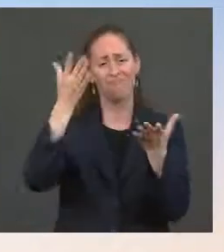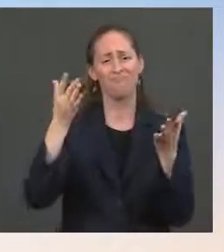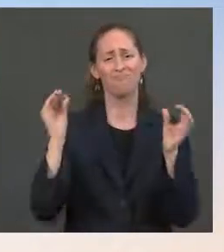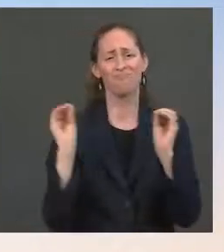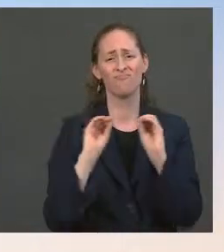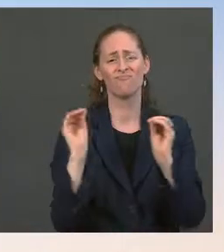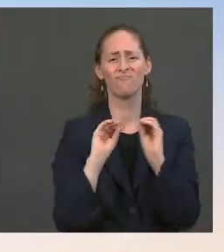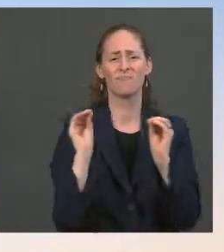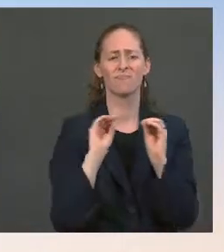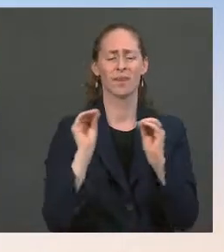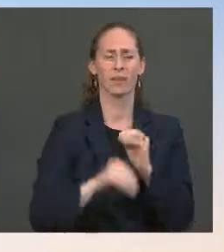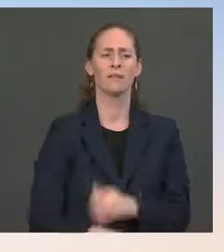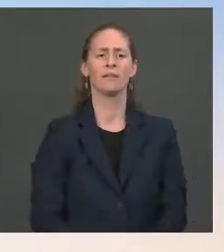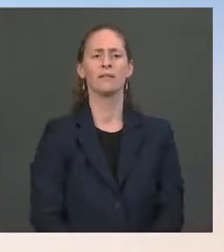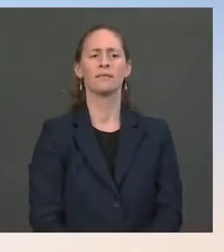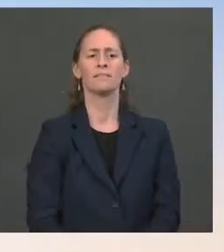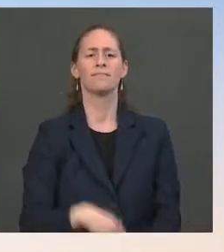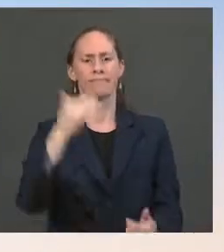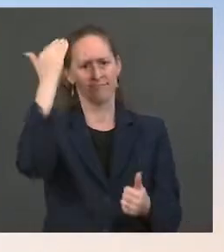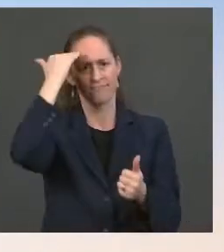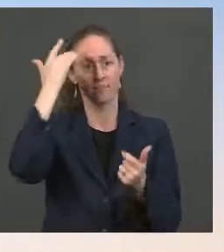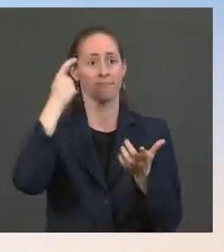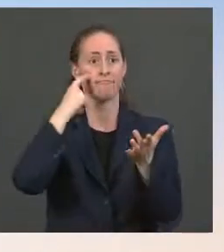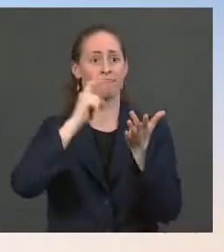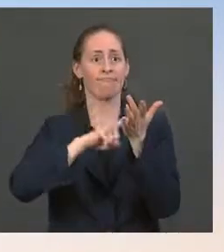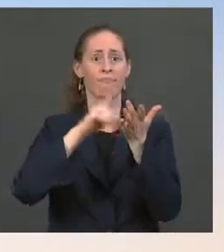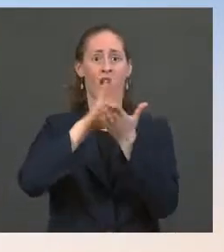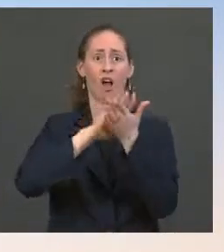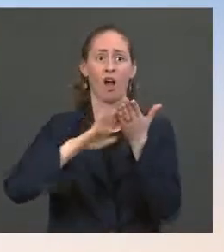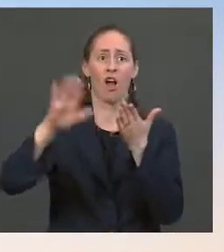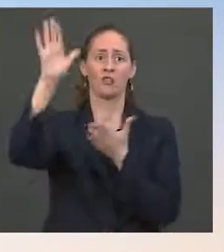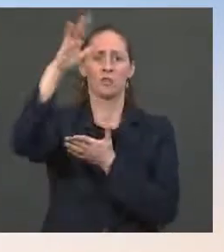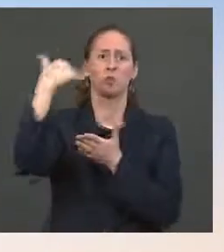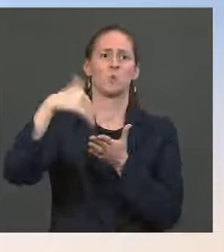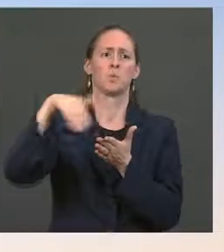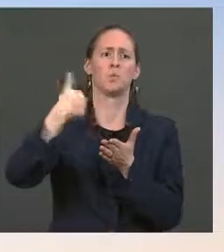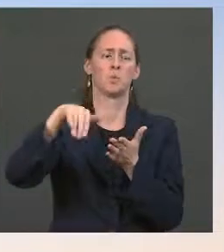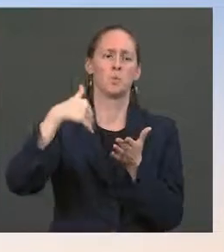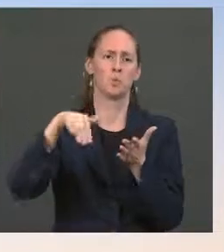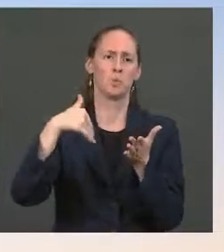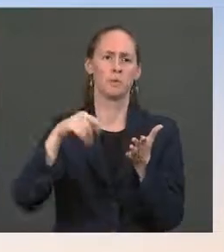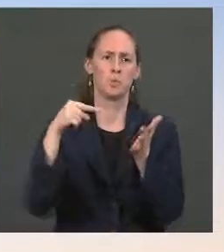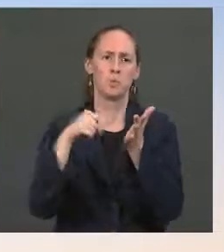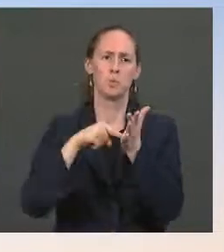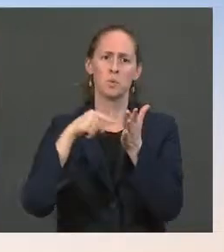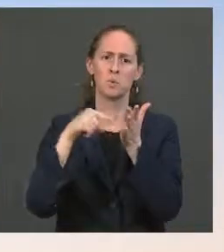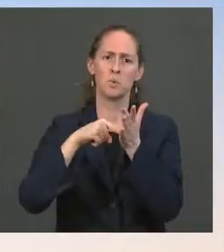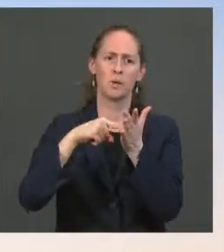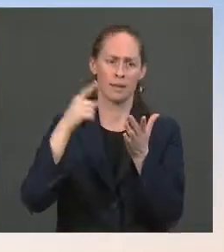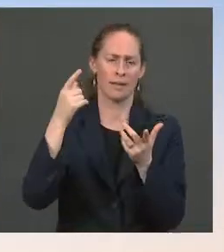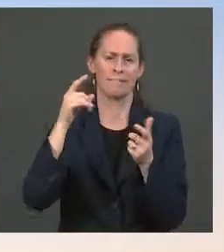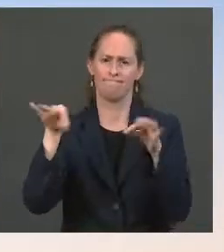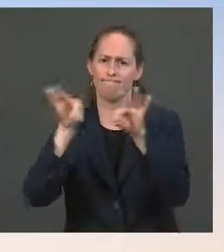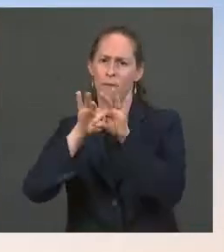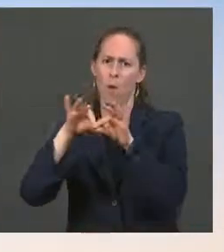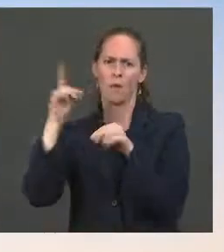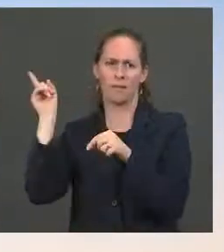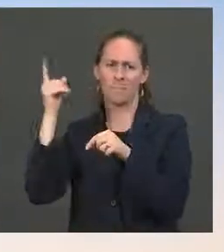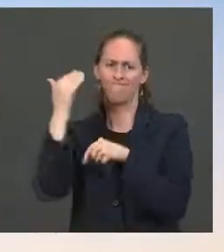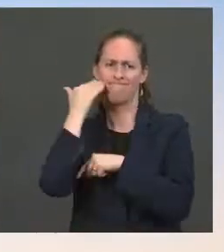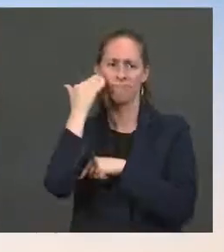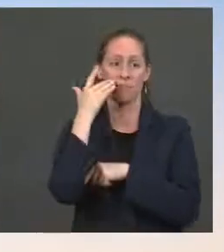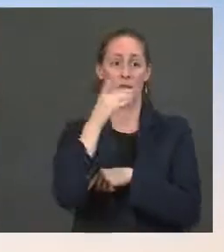the cost of college or relieving student debt is a priority to this president and this vice president. If Congress wants to send us a bill that